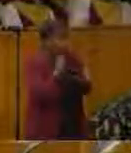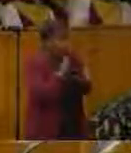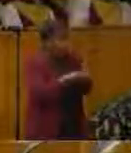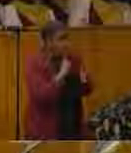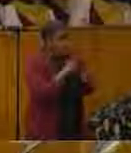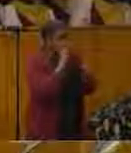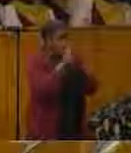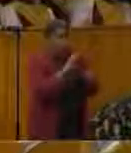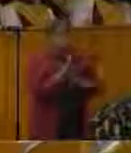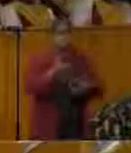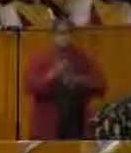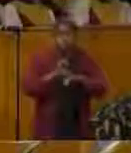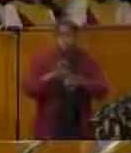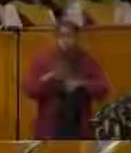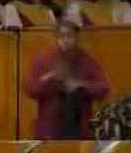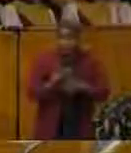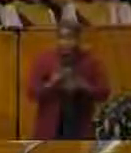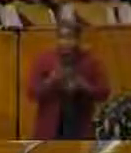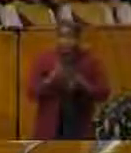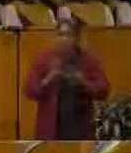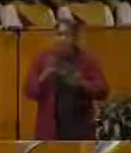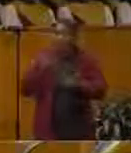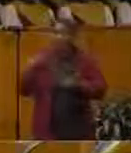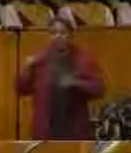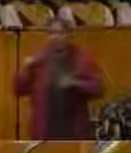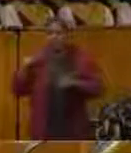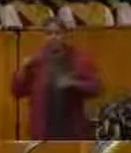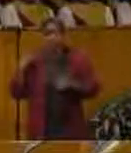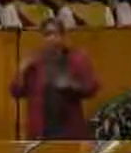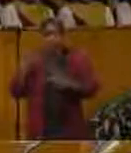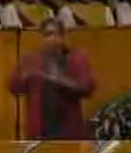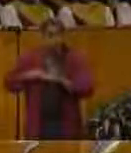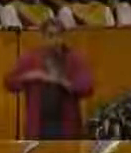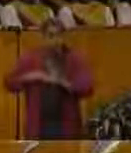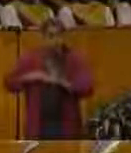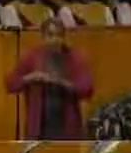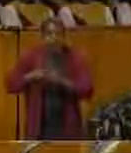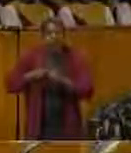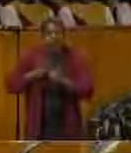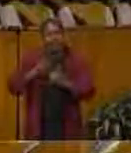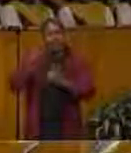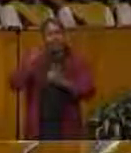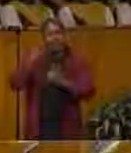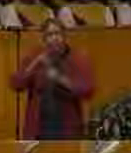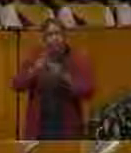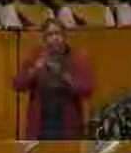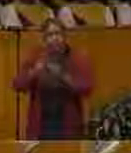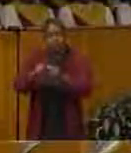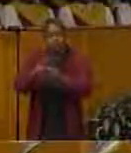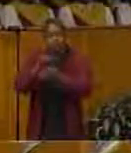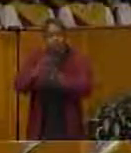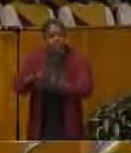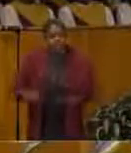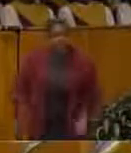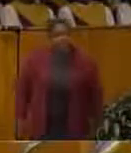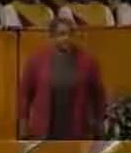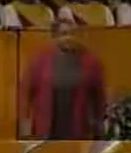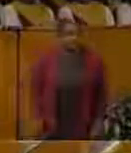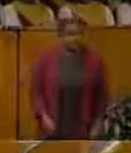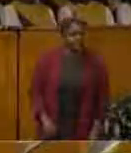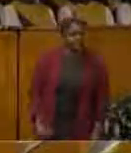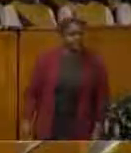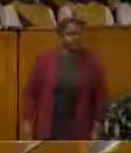Church is the only thing people voluntarily join and expect it to be free.